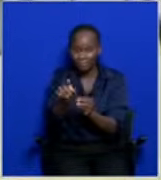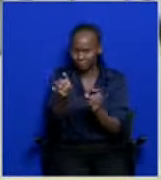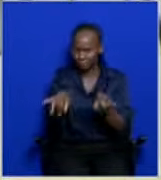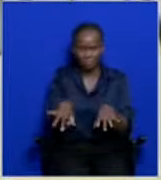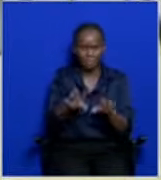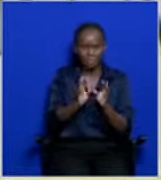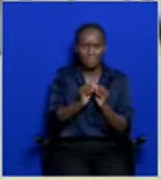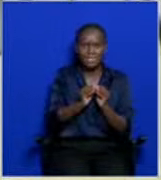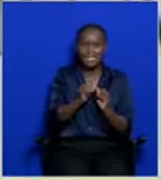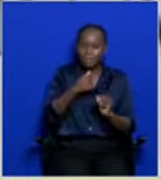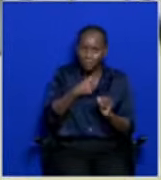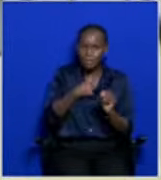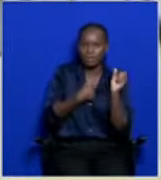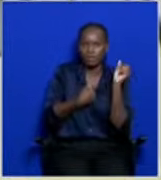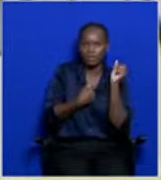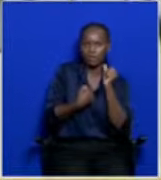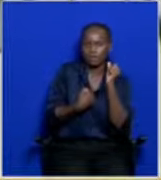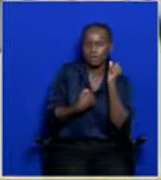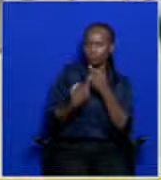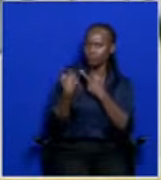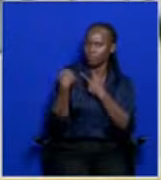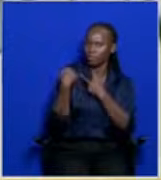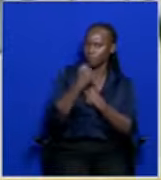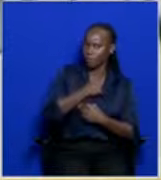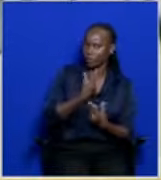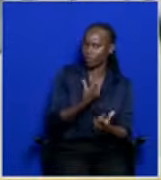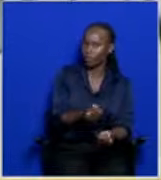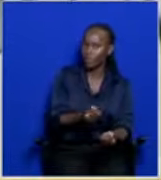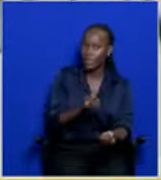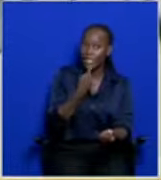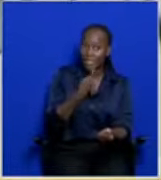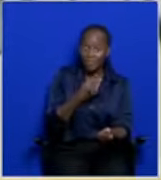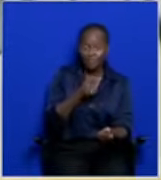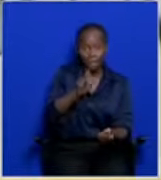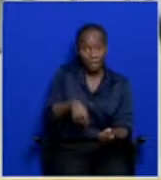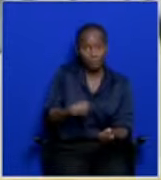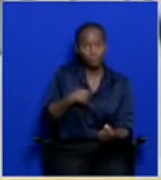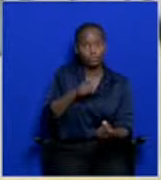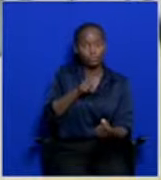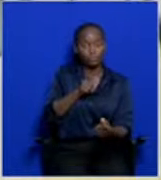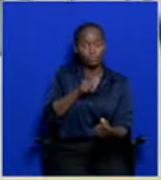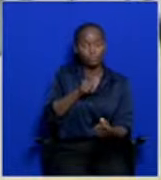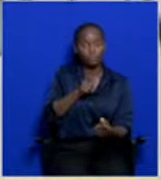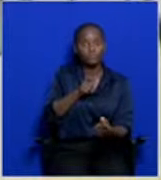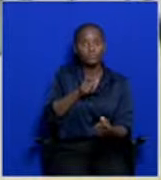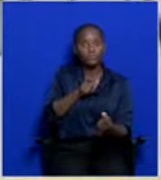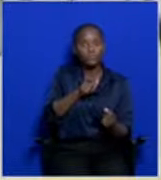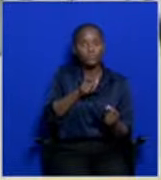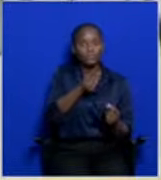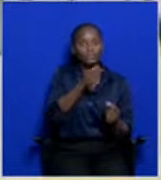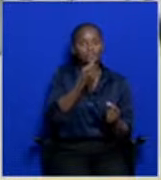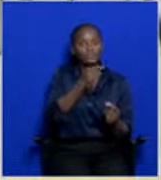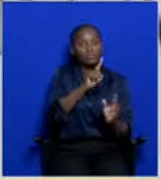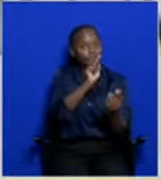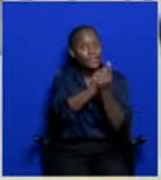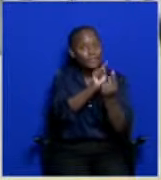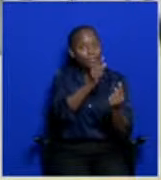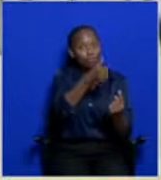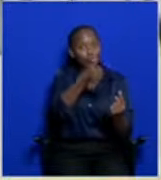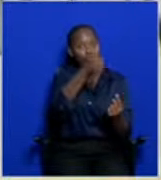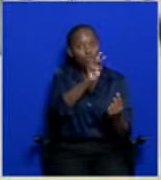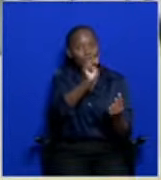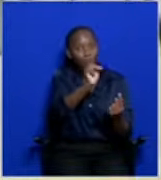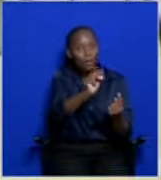duties. And if I had to take a statement of Julius Mkhwanazi, whether it's warning statement or duty on, duty